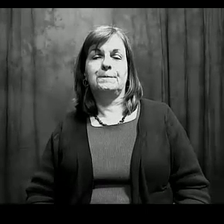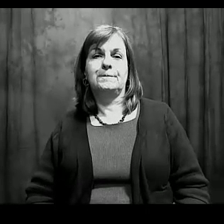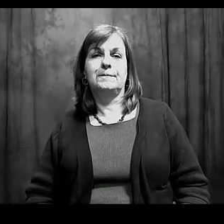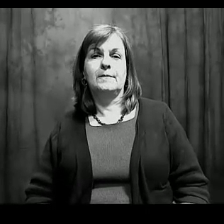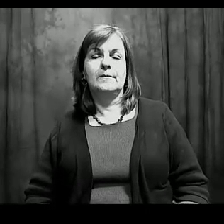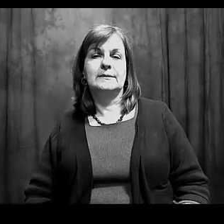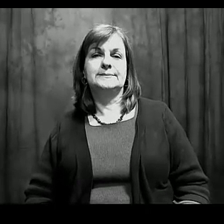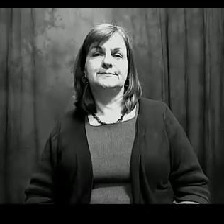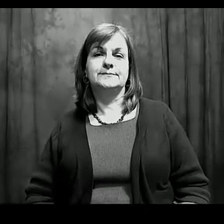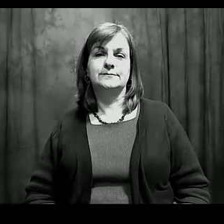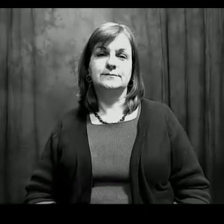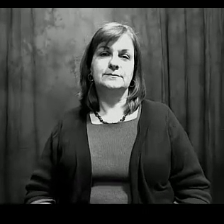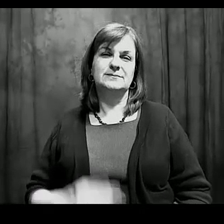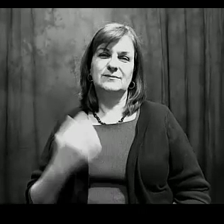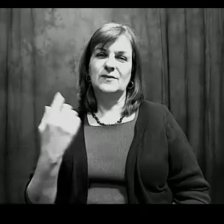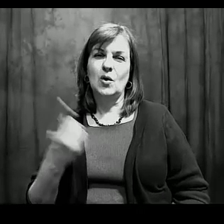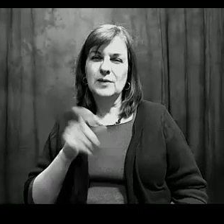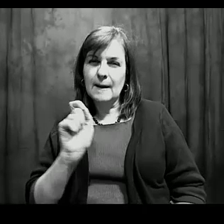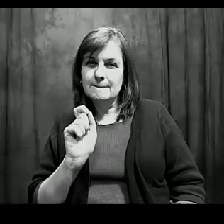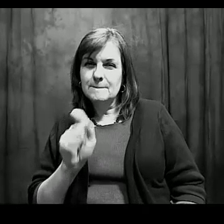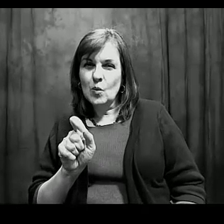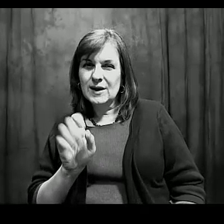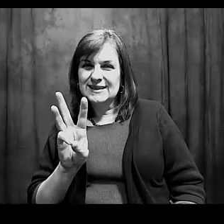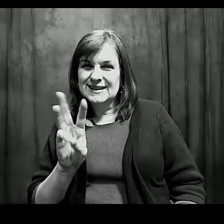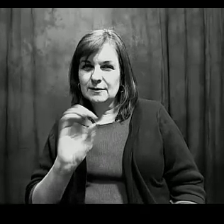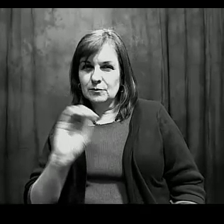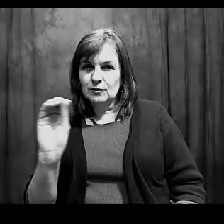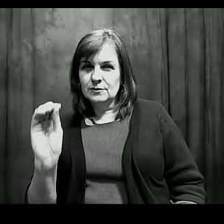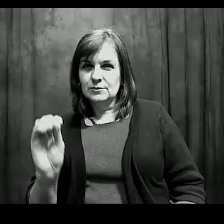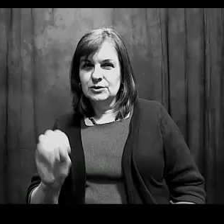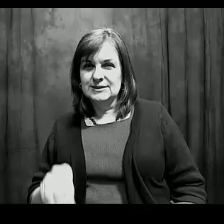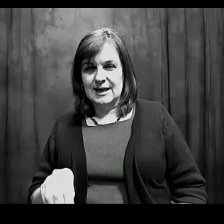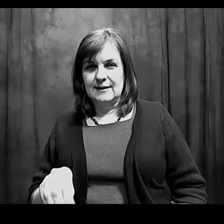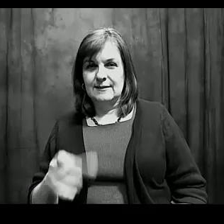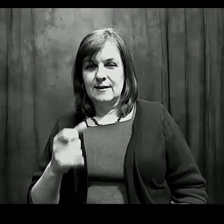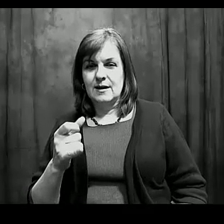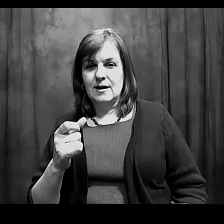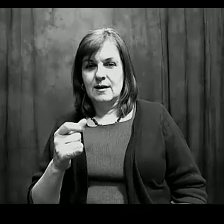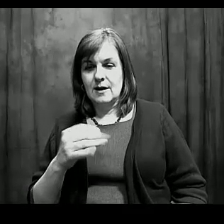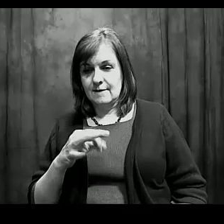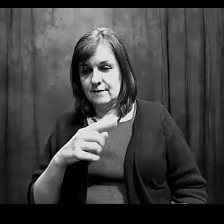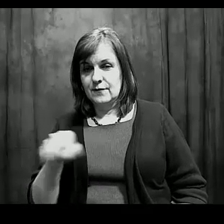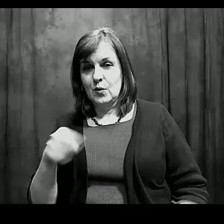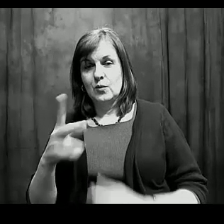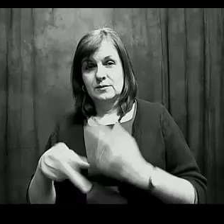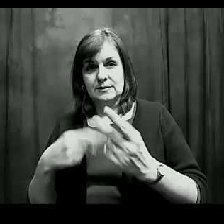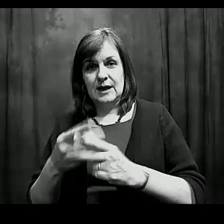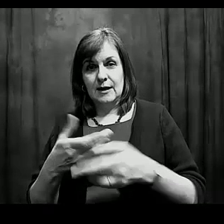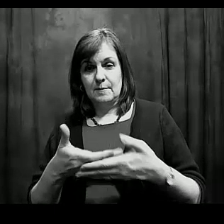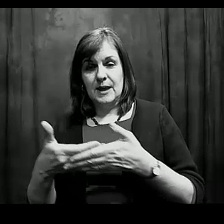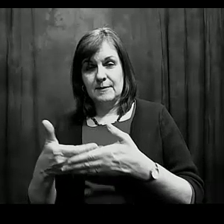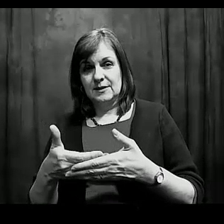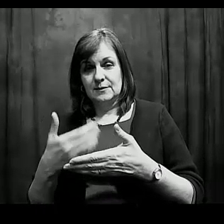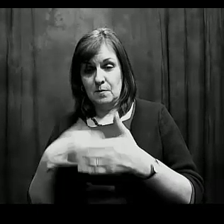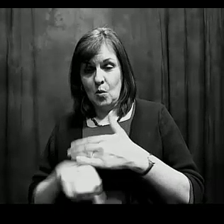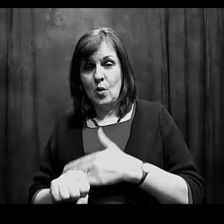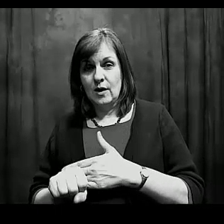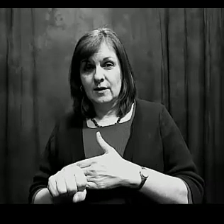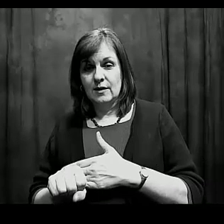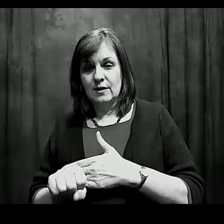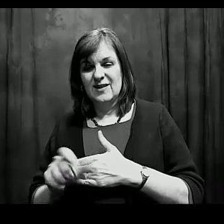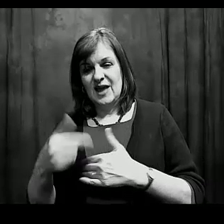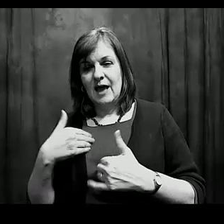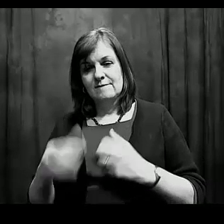Okay. But only 0.6% are born that have an